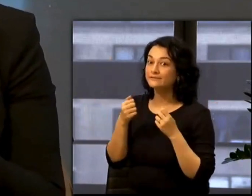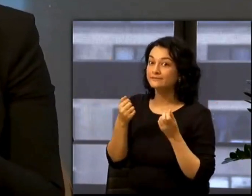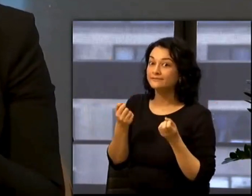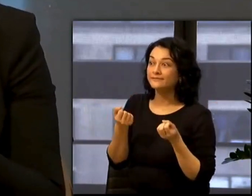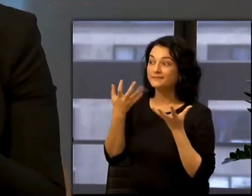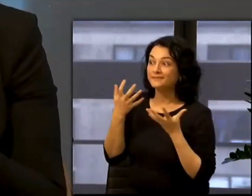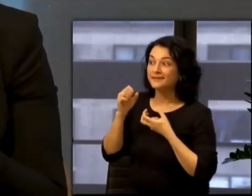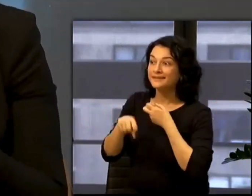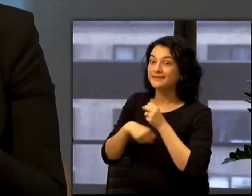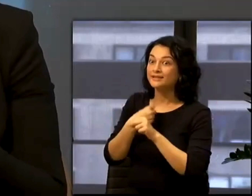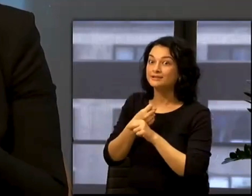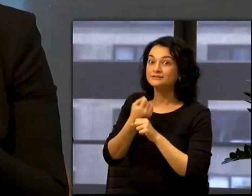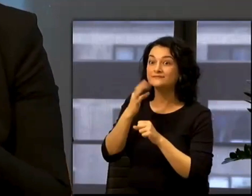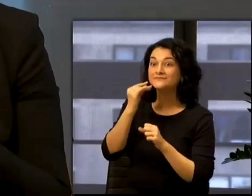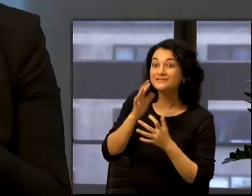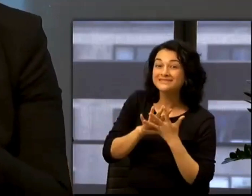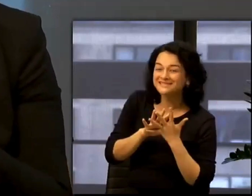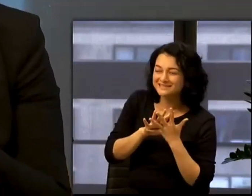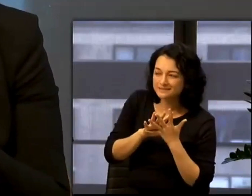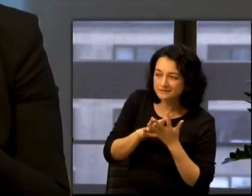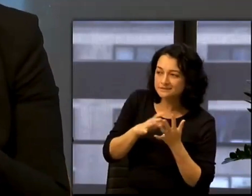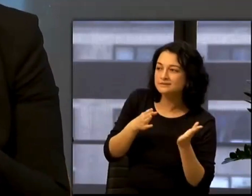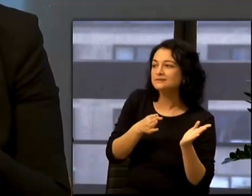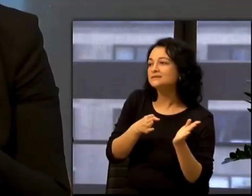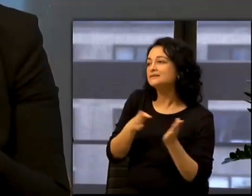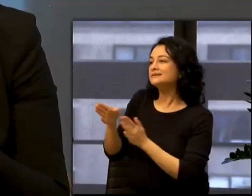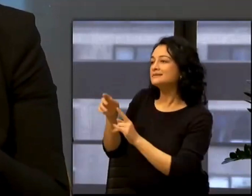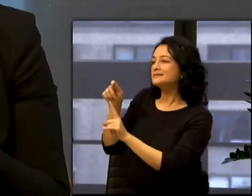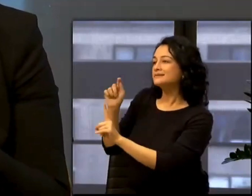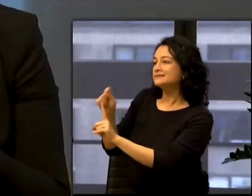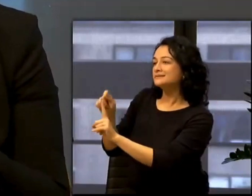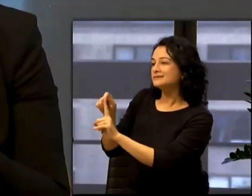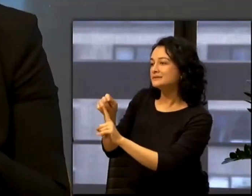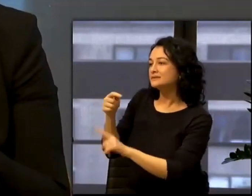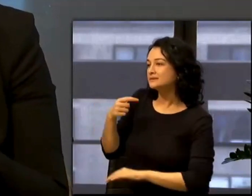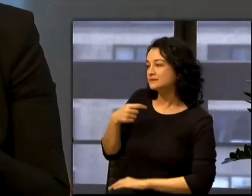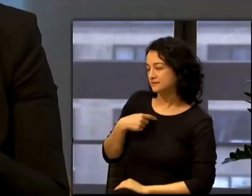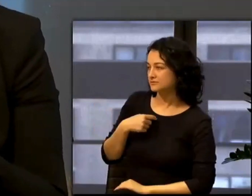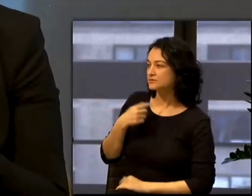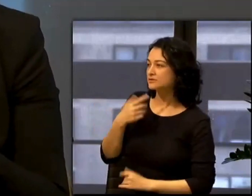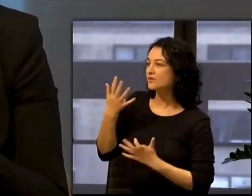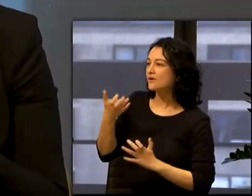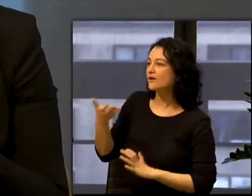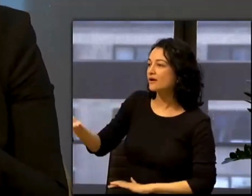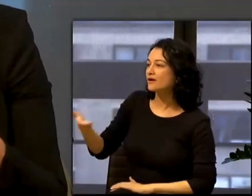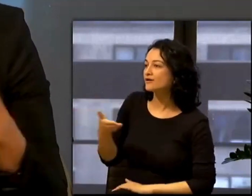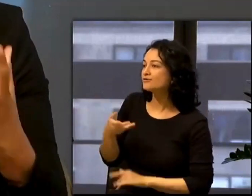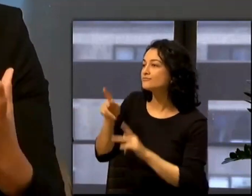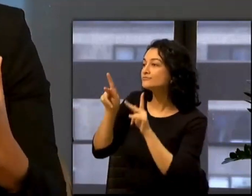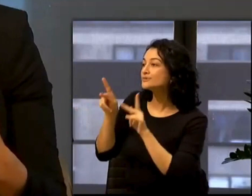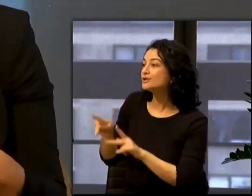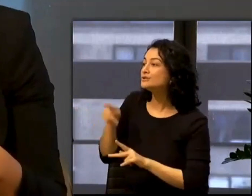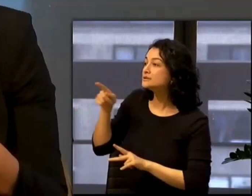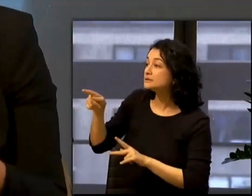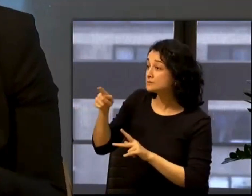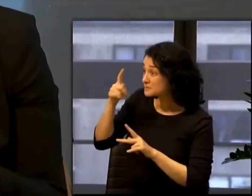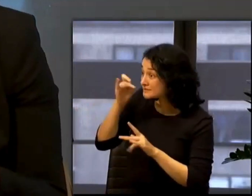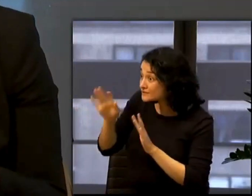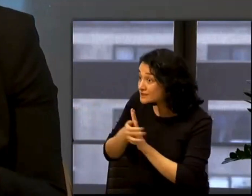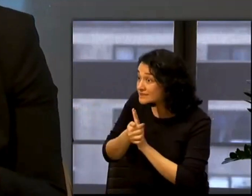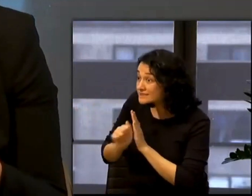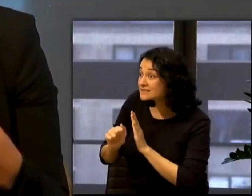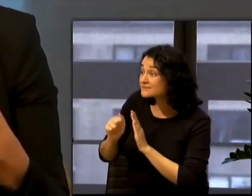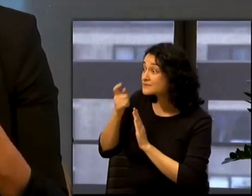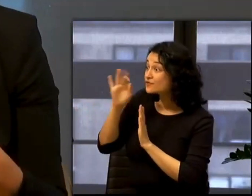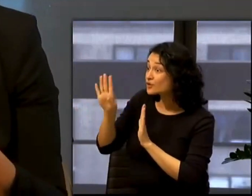work itself as opposed to the pedigree or the background or like whatever the route might be that's gotten you to the work. I think that's one strategy that